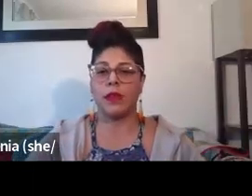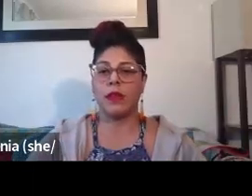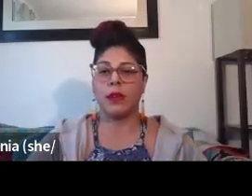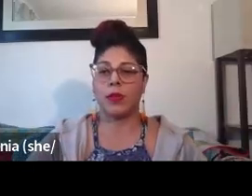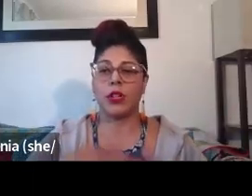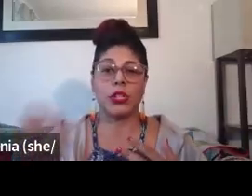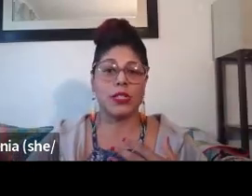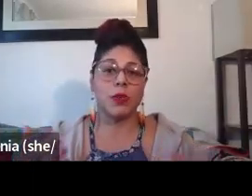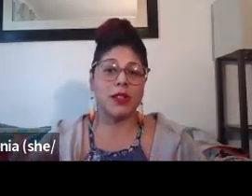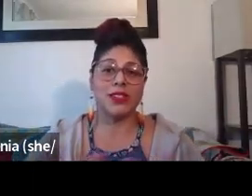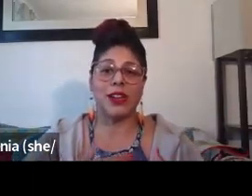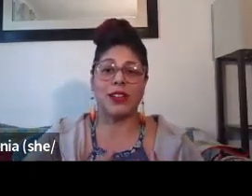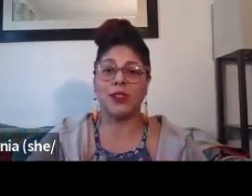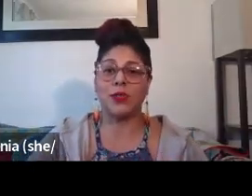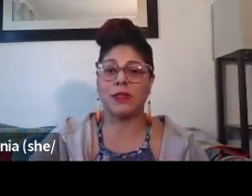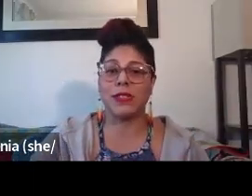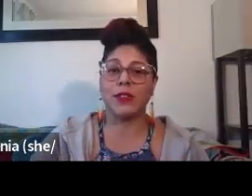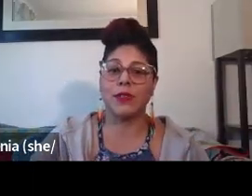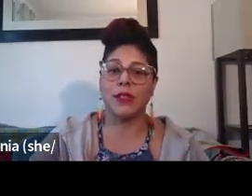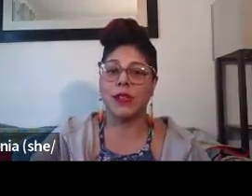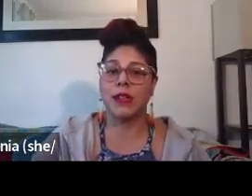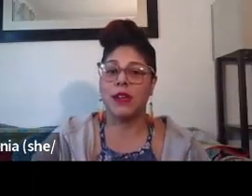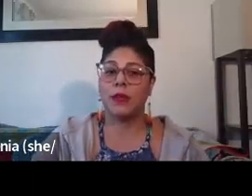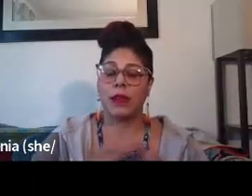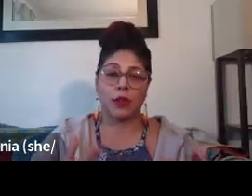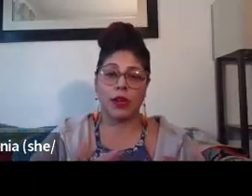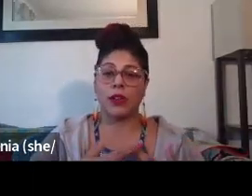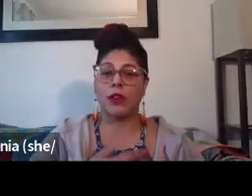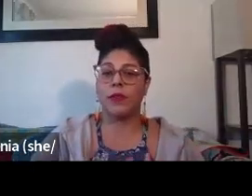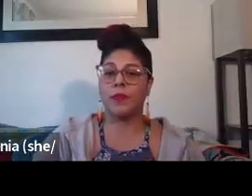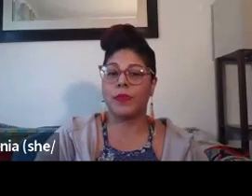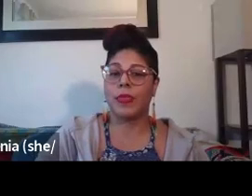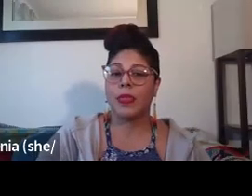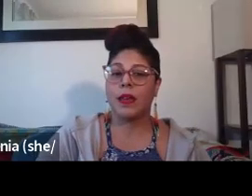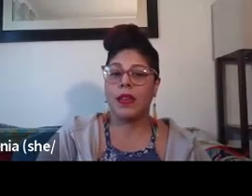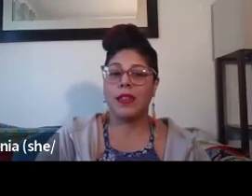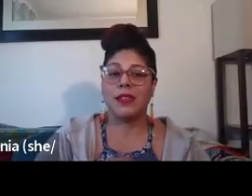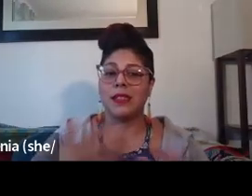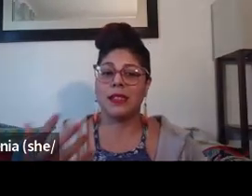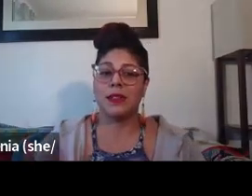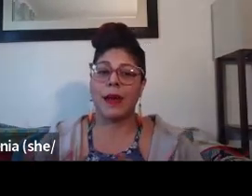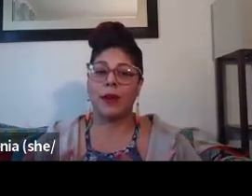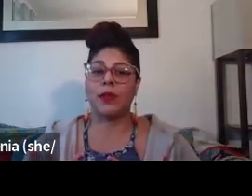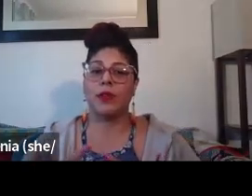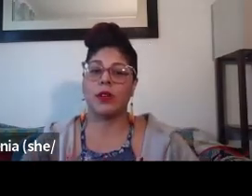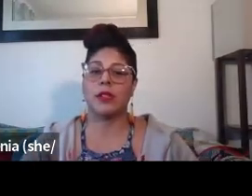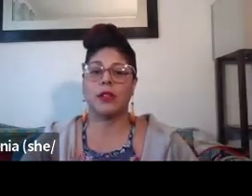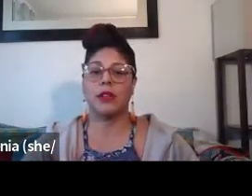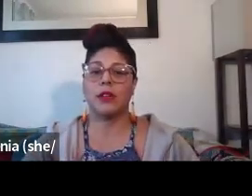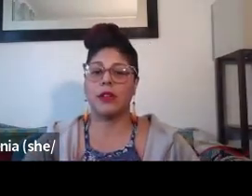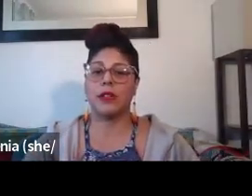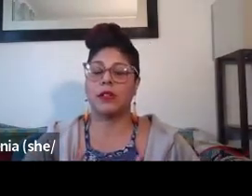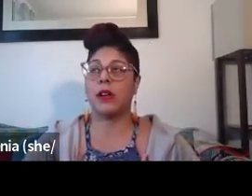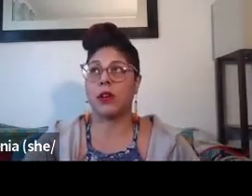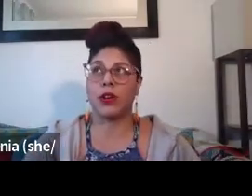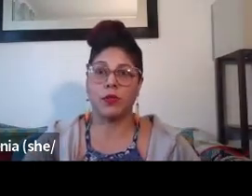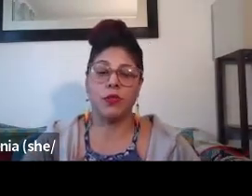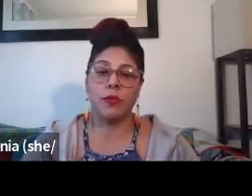comments, engage with each other, and share resources that we may not know about and can share with